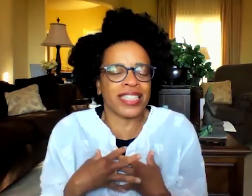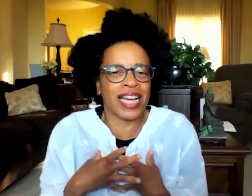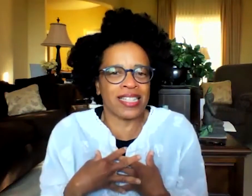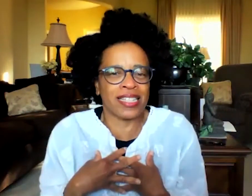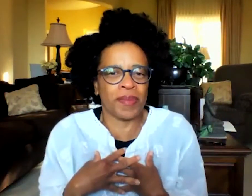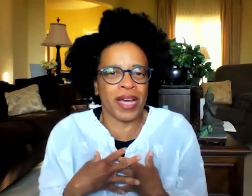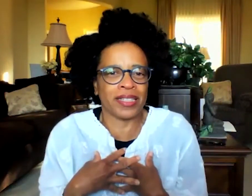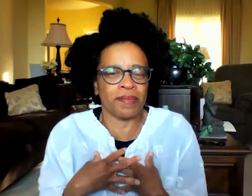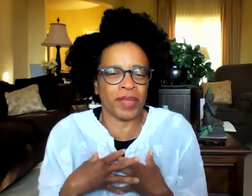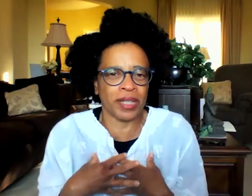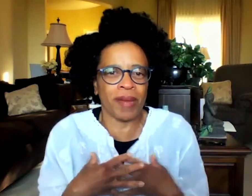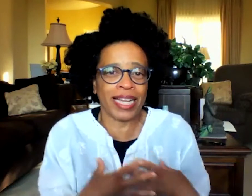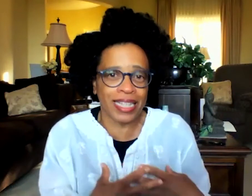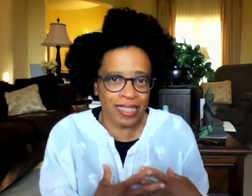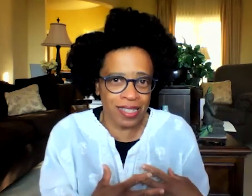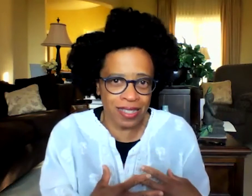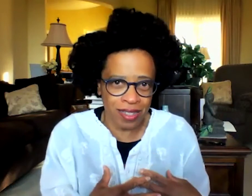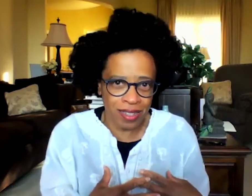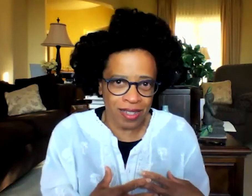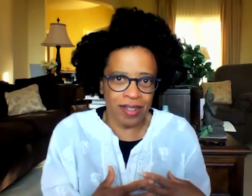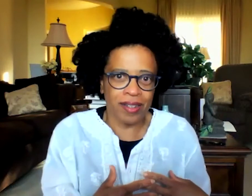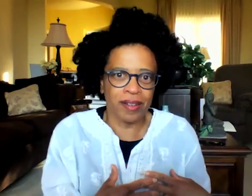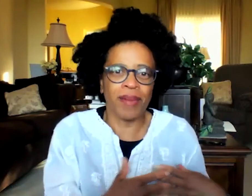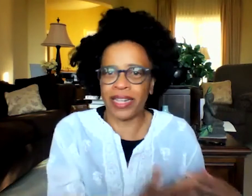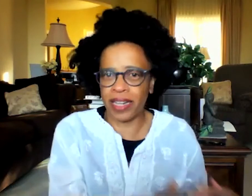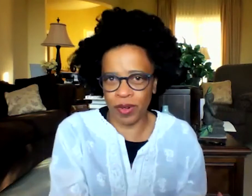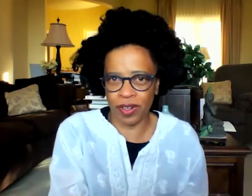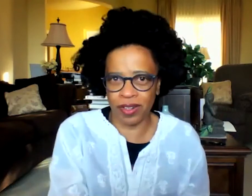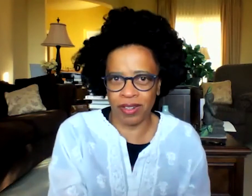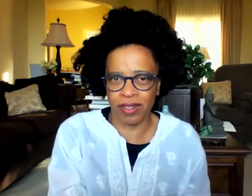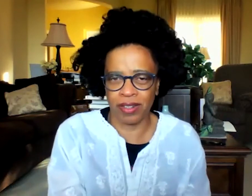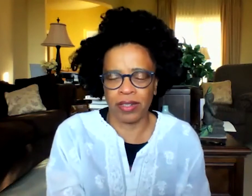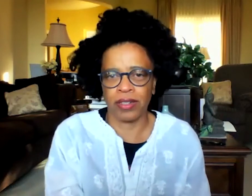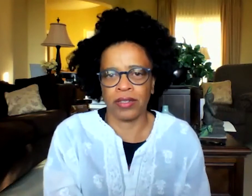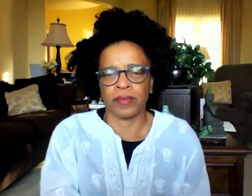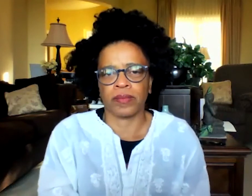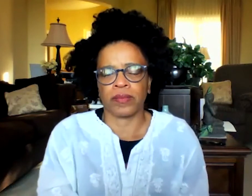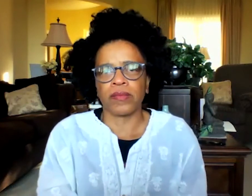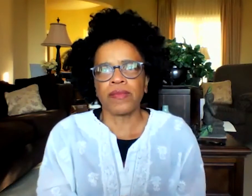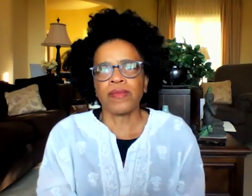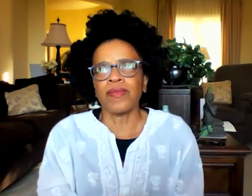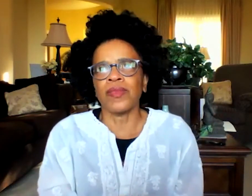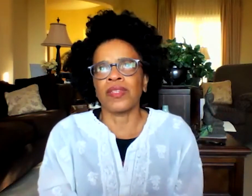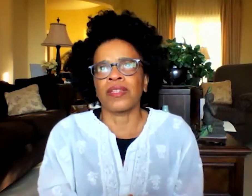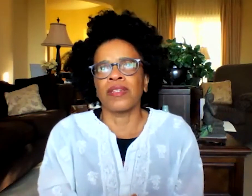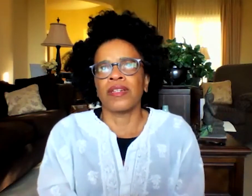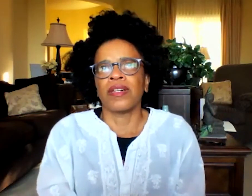partly because it hasn't impacted me, my kids, my neighborhood.